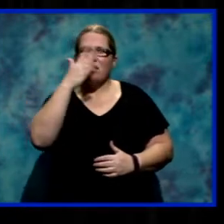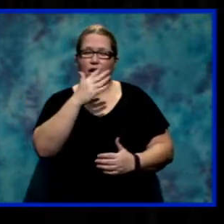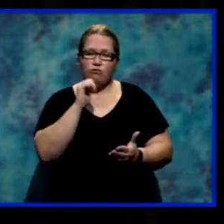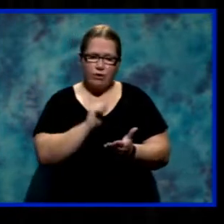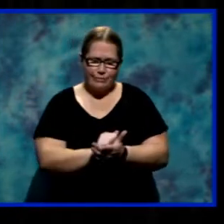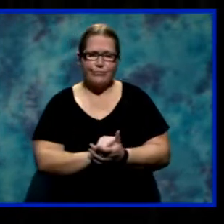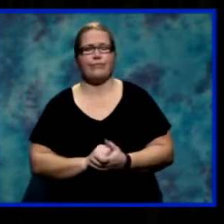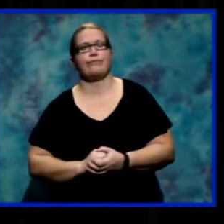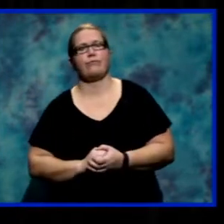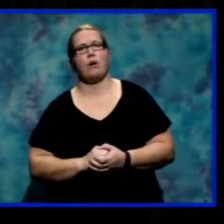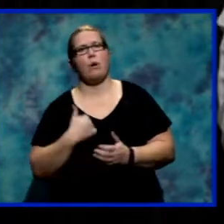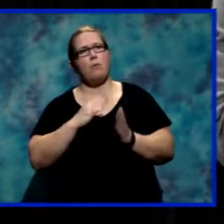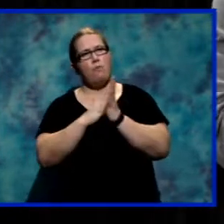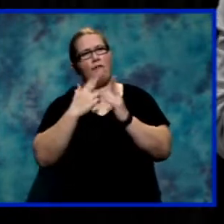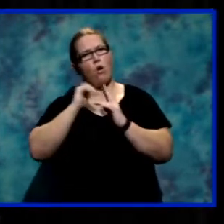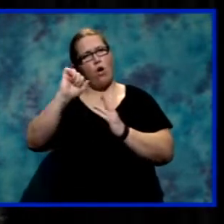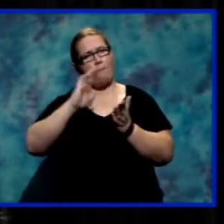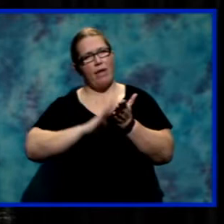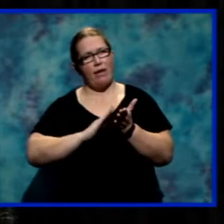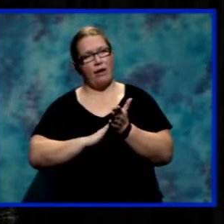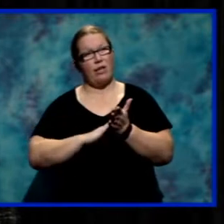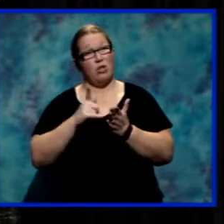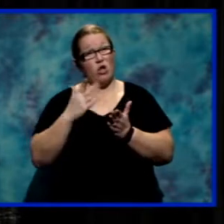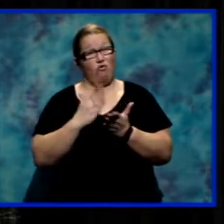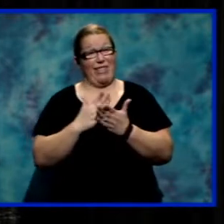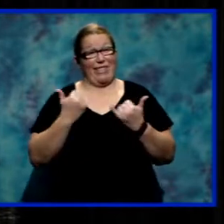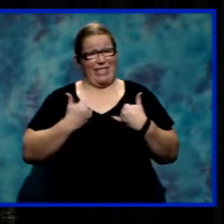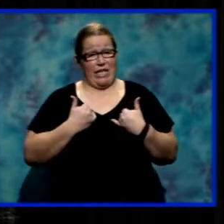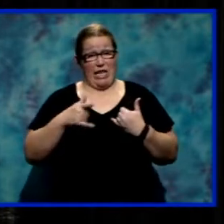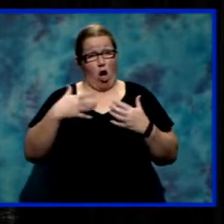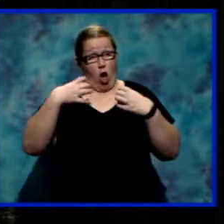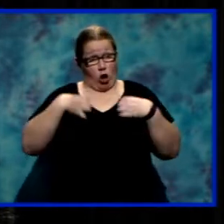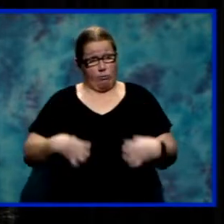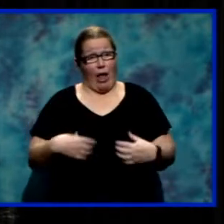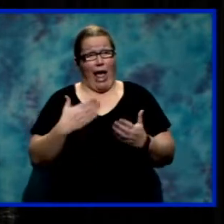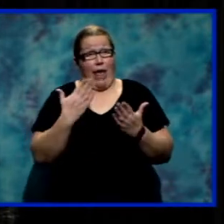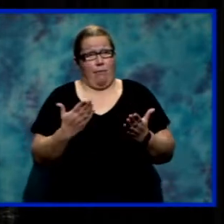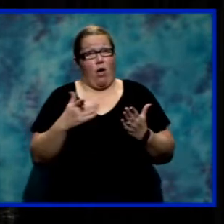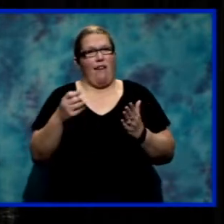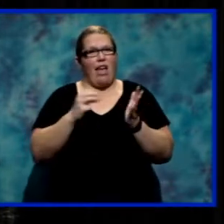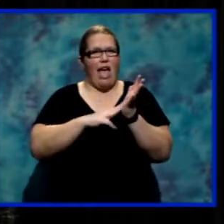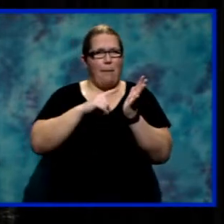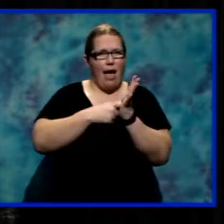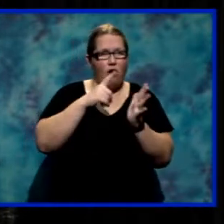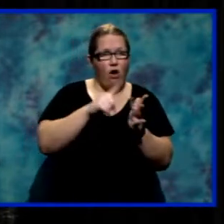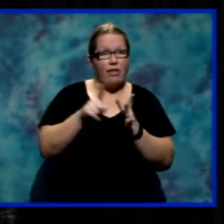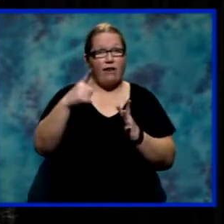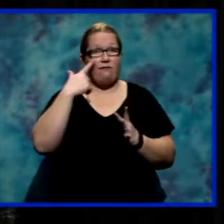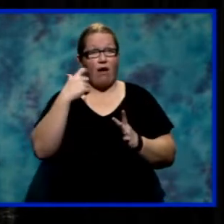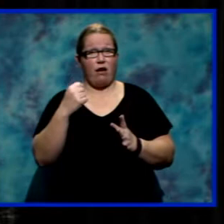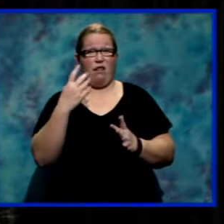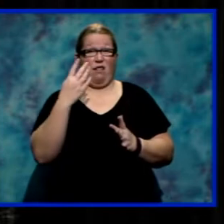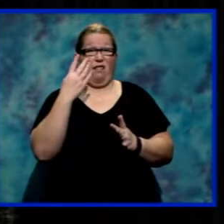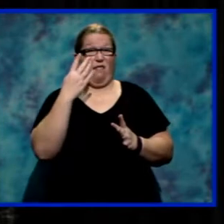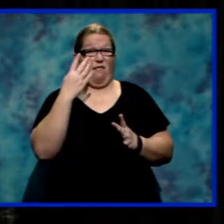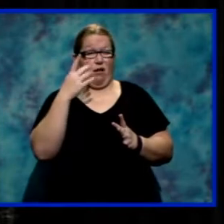Yeah. Let's pray for Rhiannon's mum. She's been really sick. She's in hospital right at the moment. They've done MRIs and Rhiannon says that they found four evidences of it